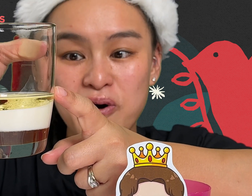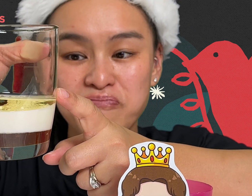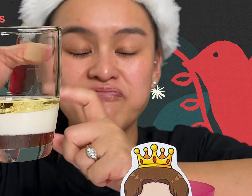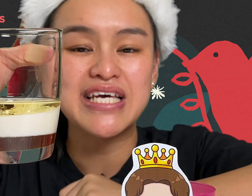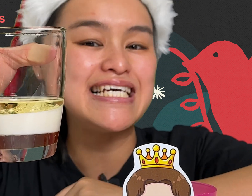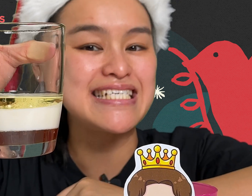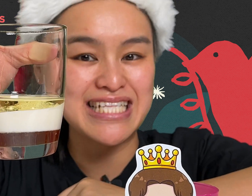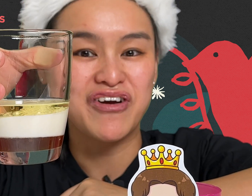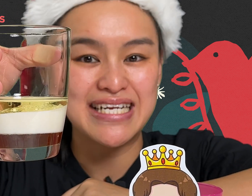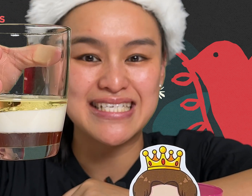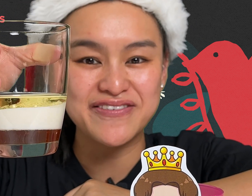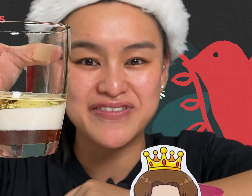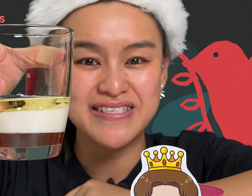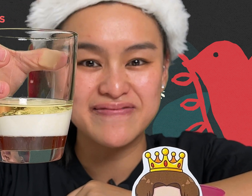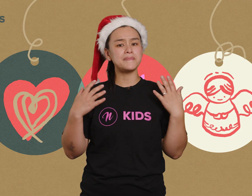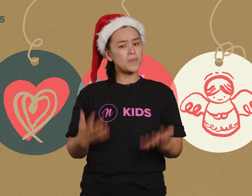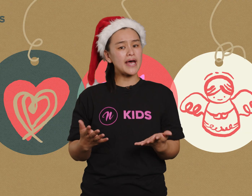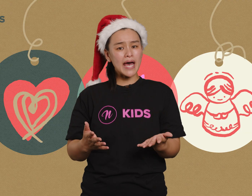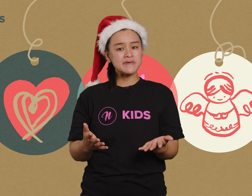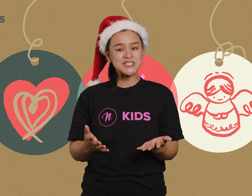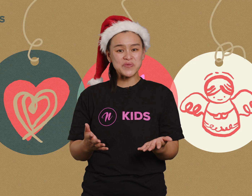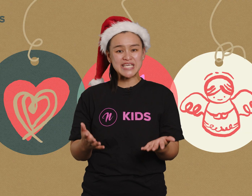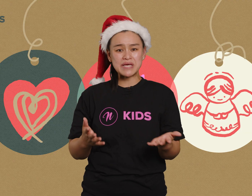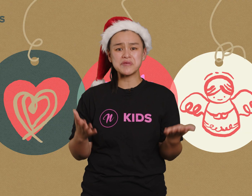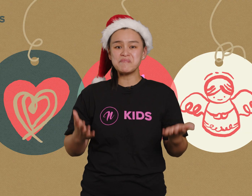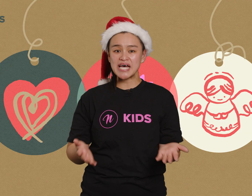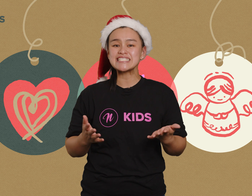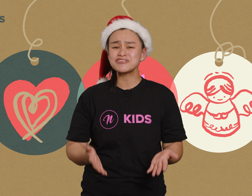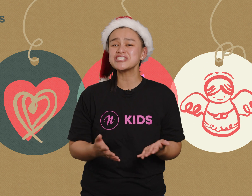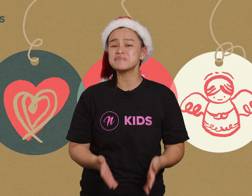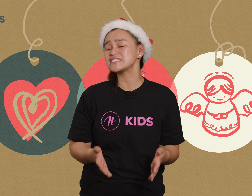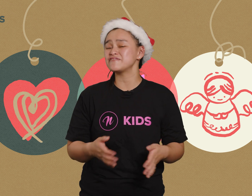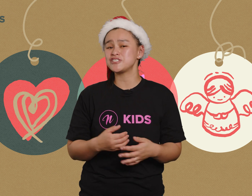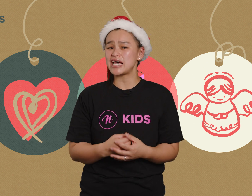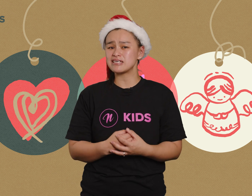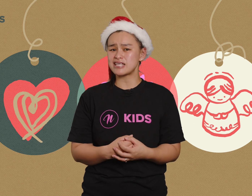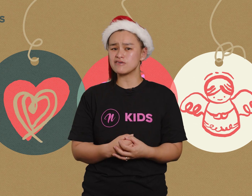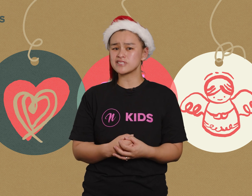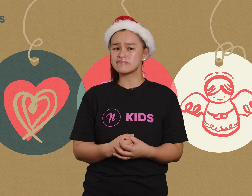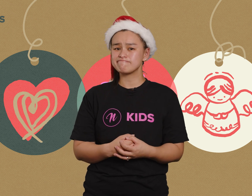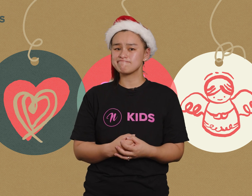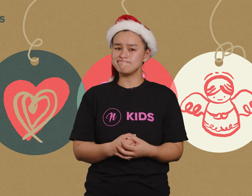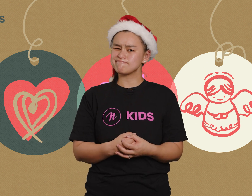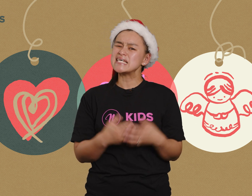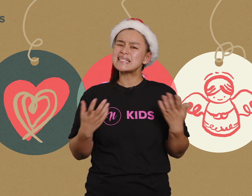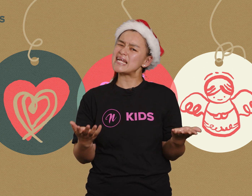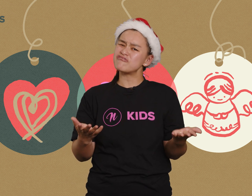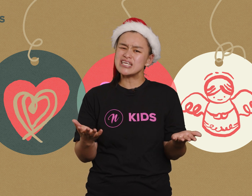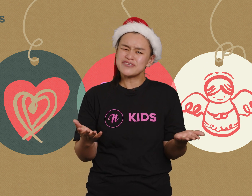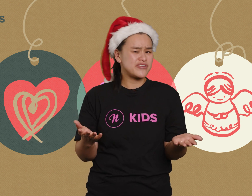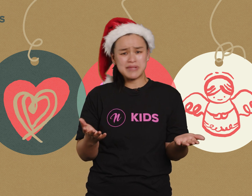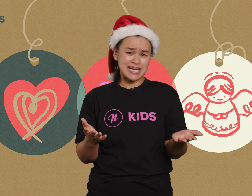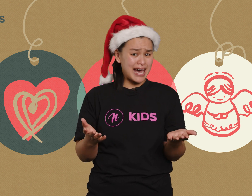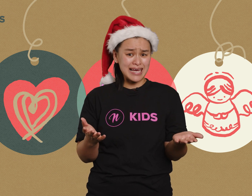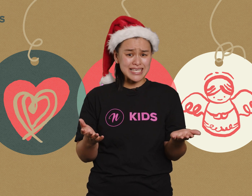the top. He is the greatest gift. But what happens when we keep the best Christmas gifts to ourselves? Then our